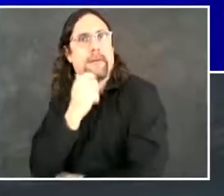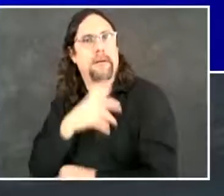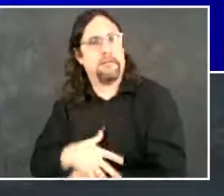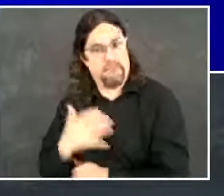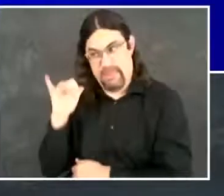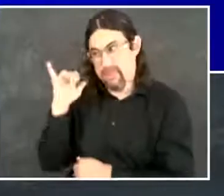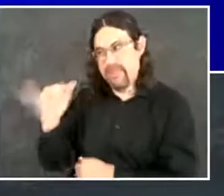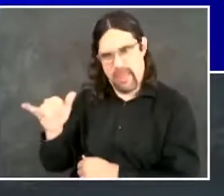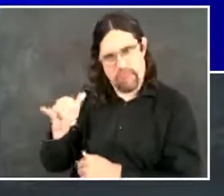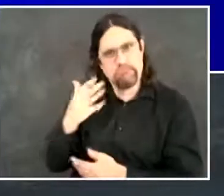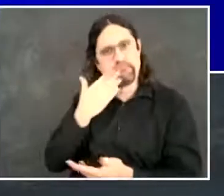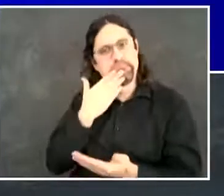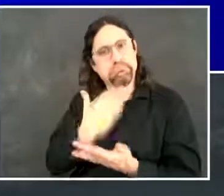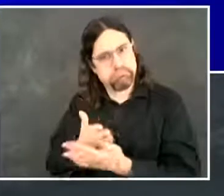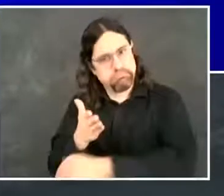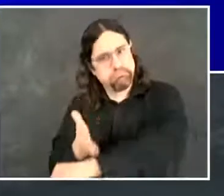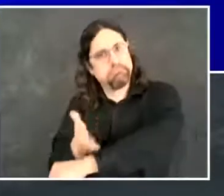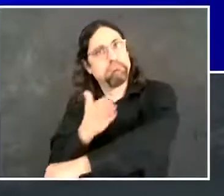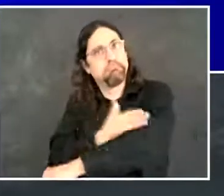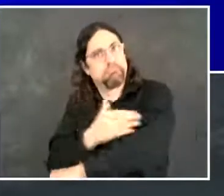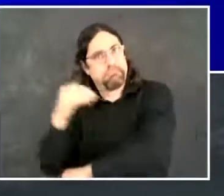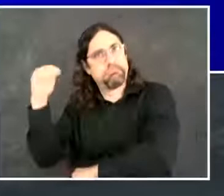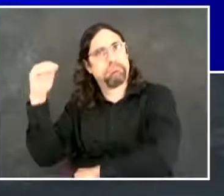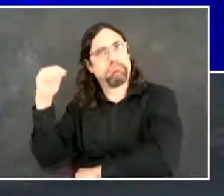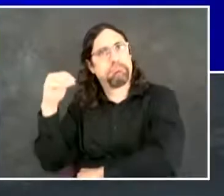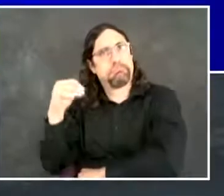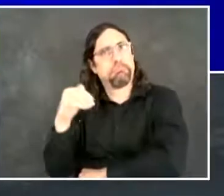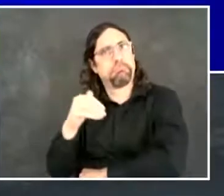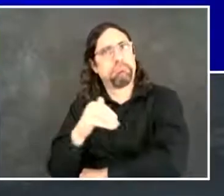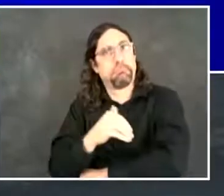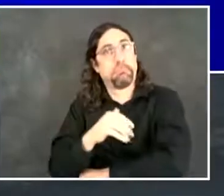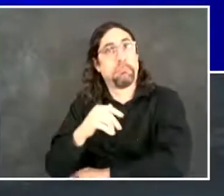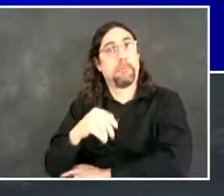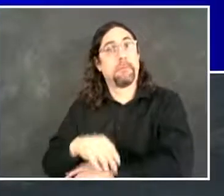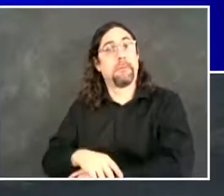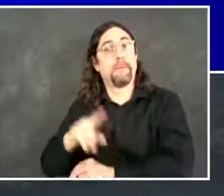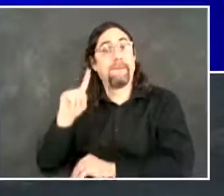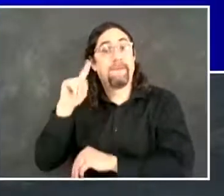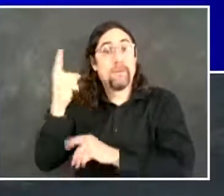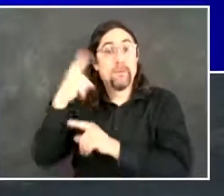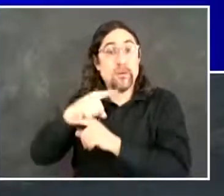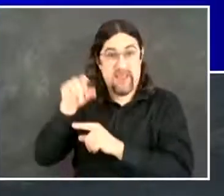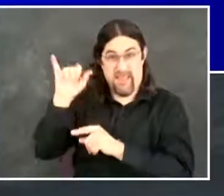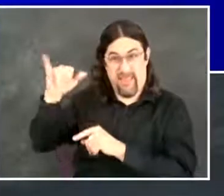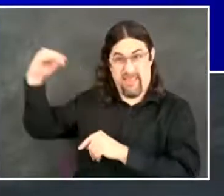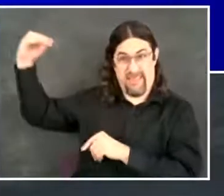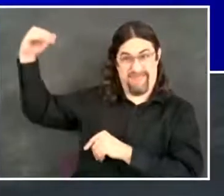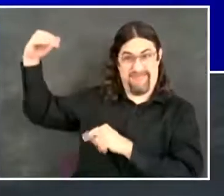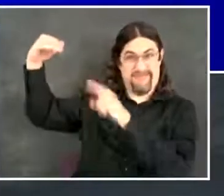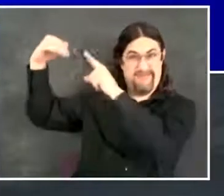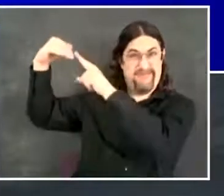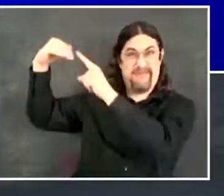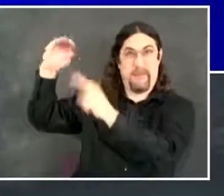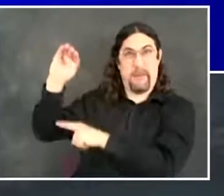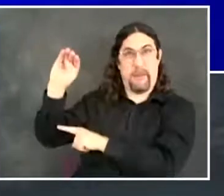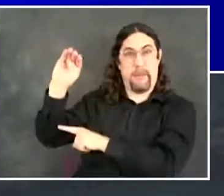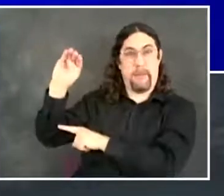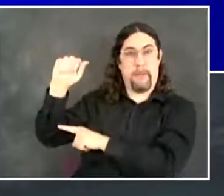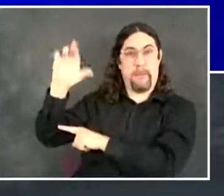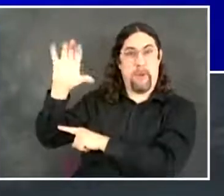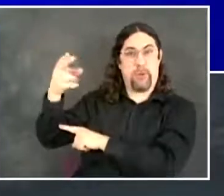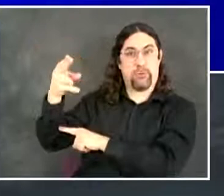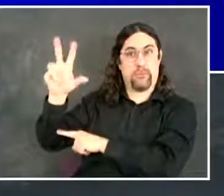31st, 850 new cases, one day, 850 new admissions to the